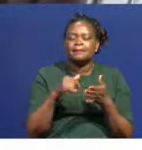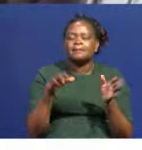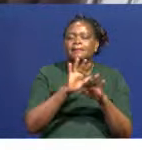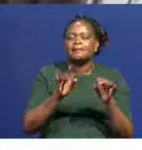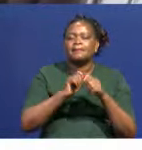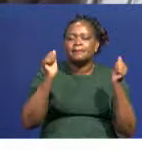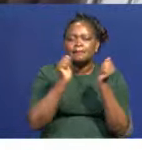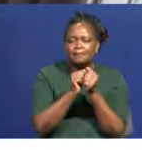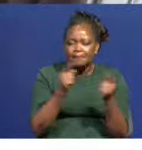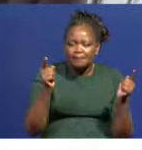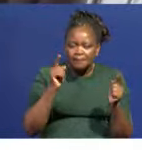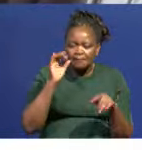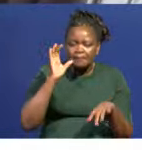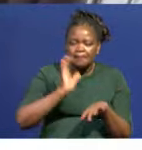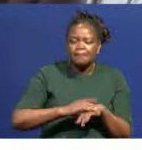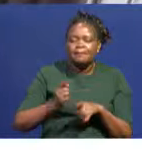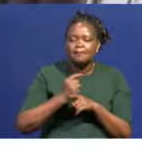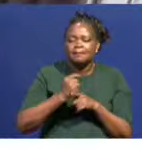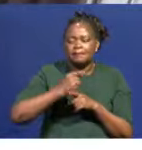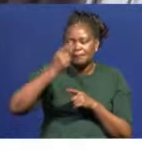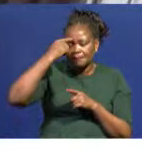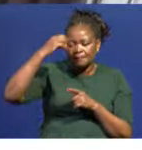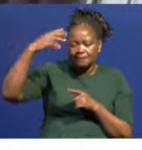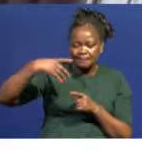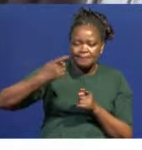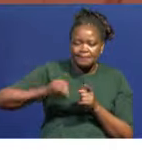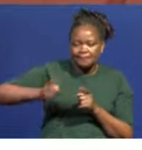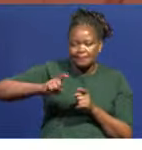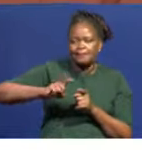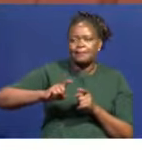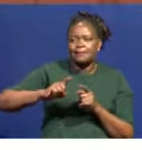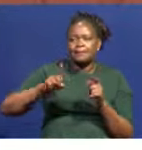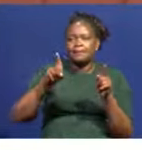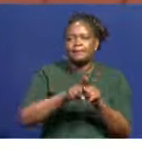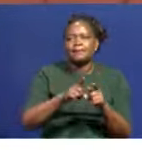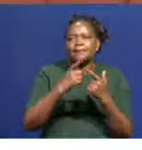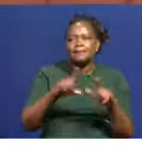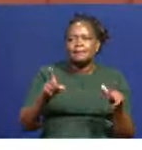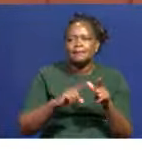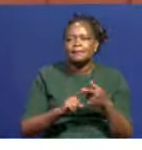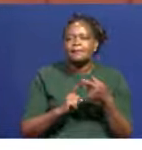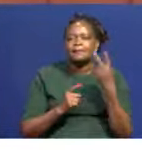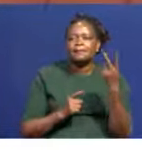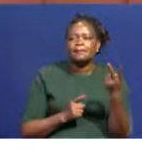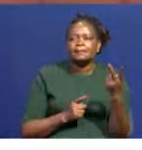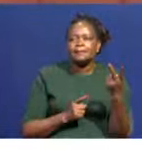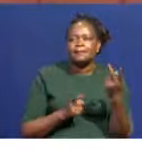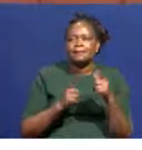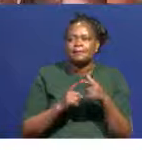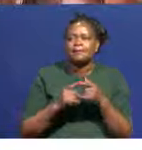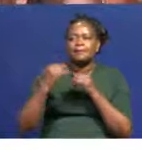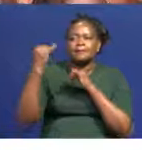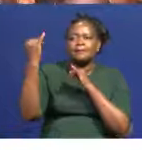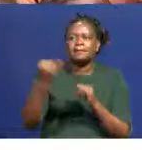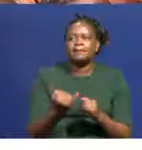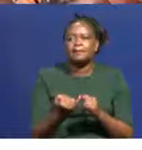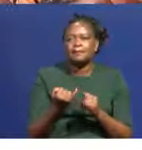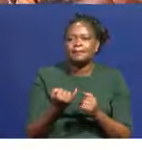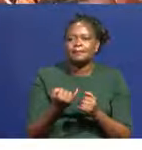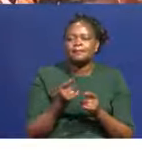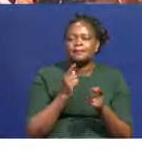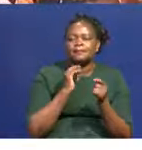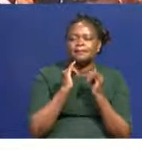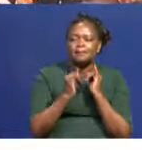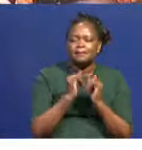Ukipata kozi ya electricity, pia ongeza ingine kijerumani kidogo. Unakuwa na mbili. Ukiitwa pale